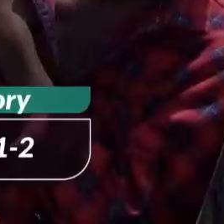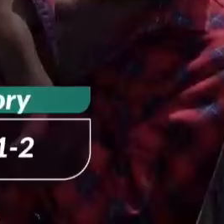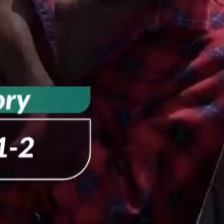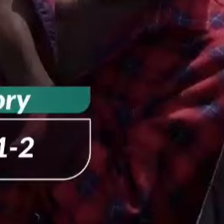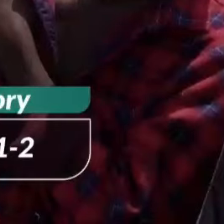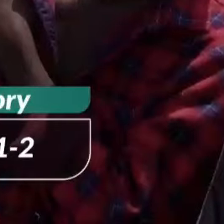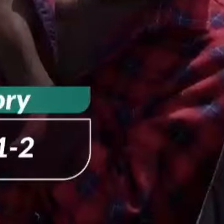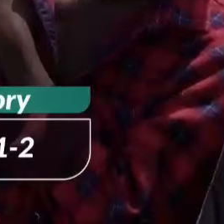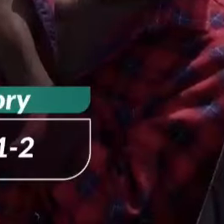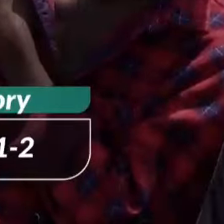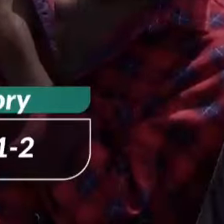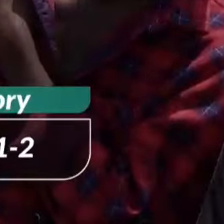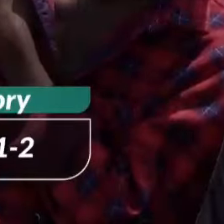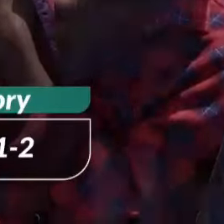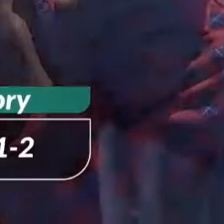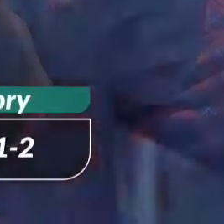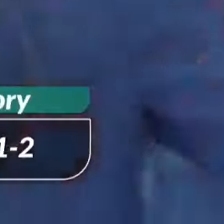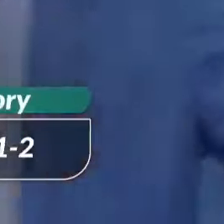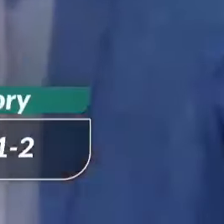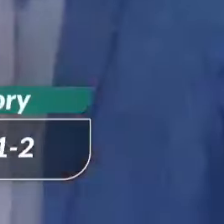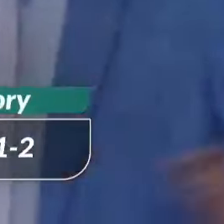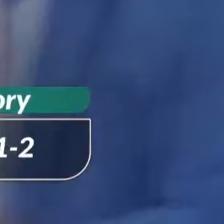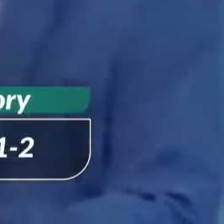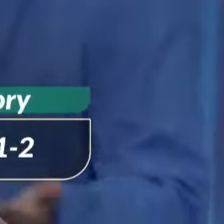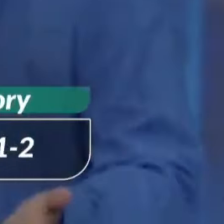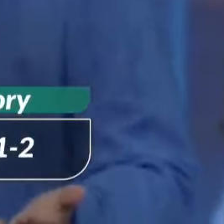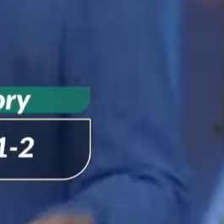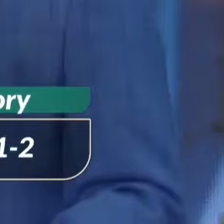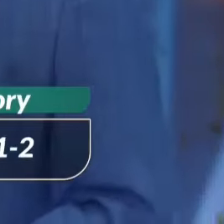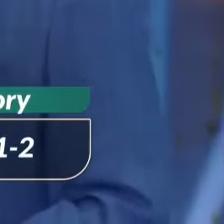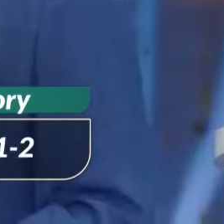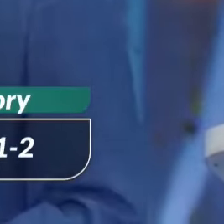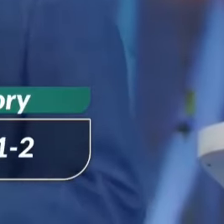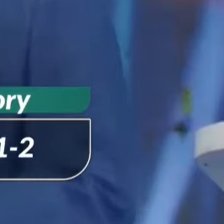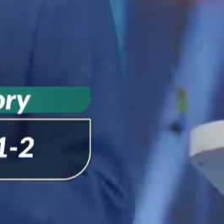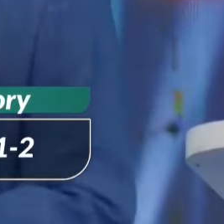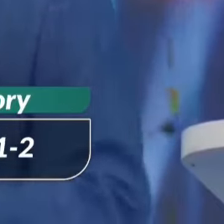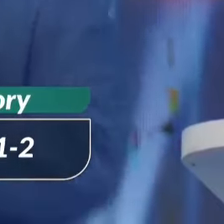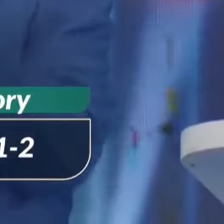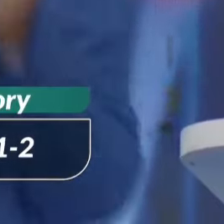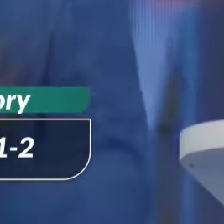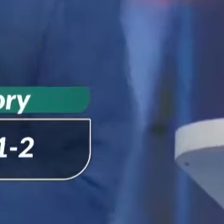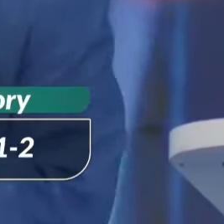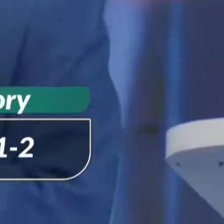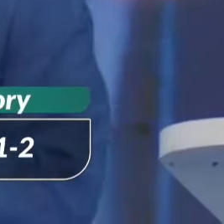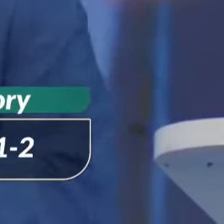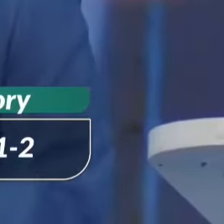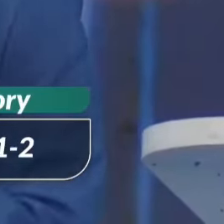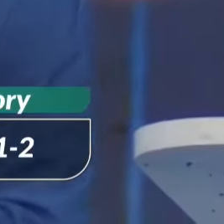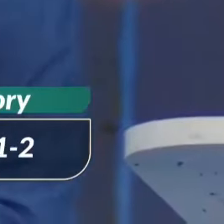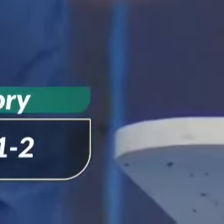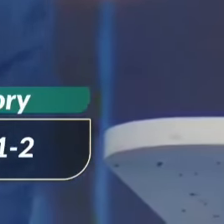moved from here to glory. And you come and you're just beginning, and you say, I want to move on to